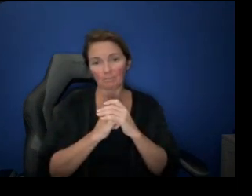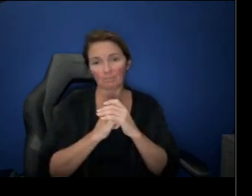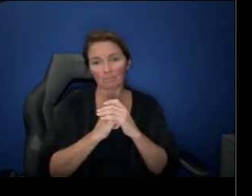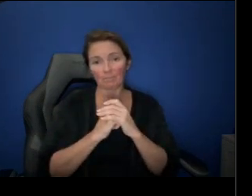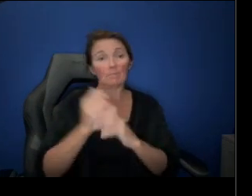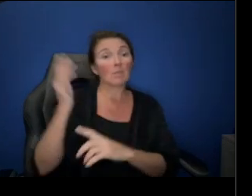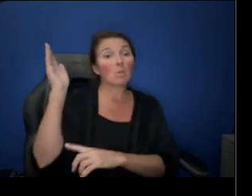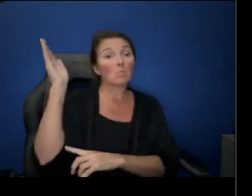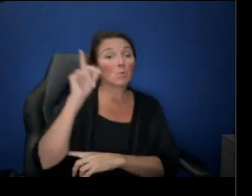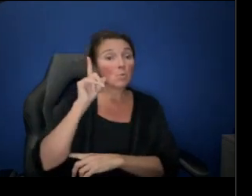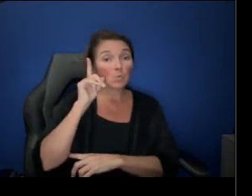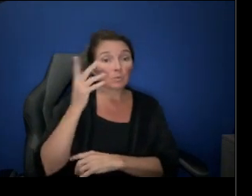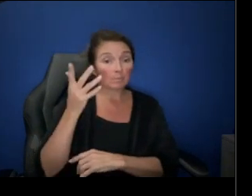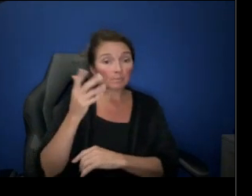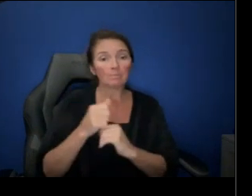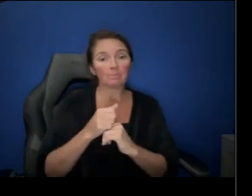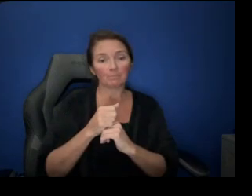Presenters.